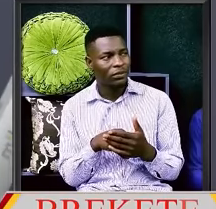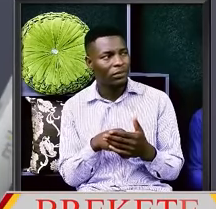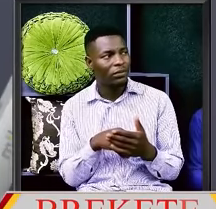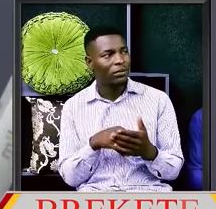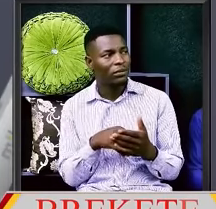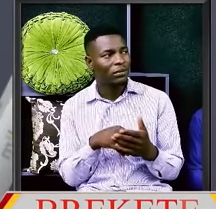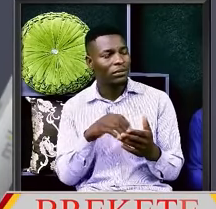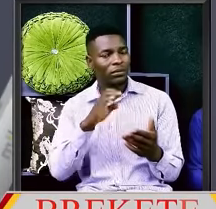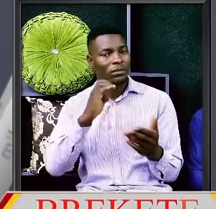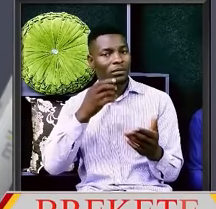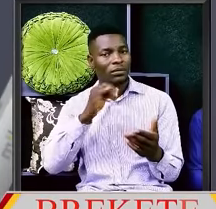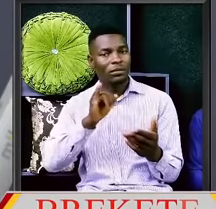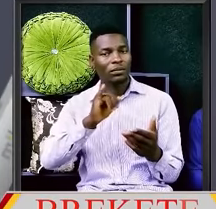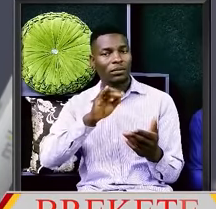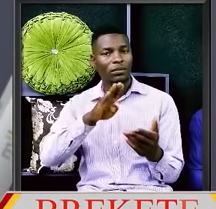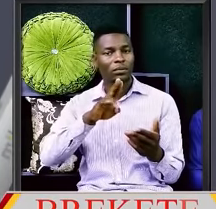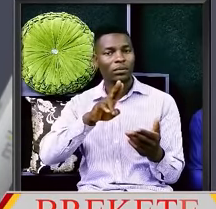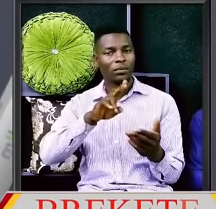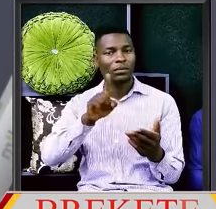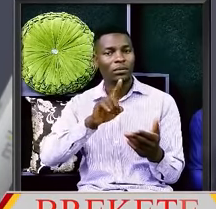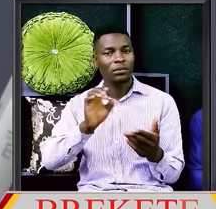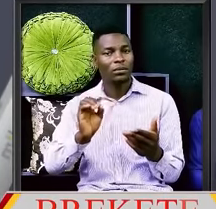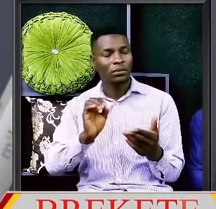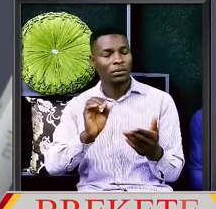My name, sir, Chibuzo.